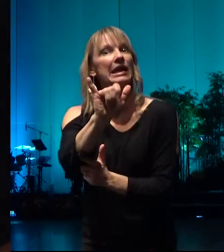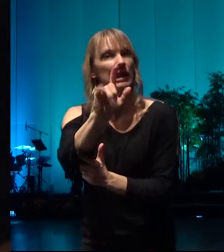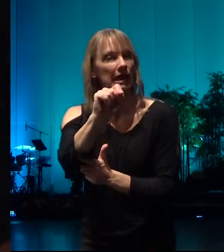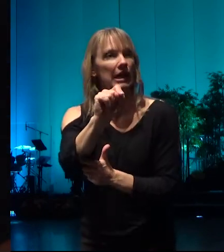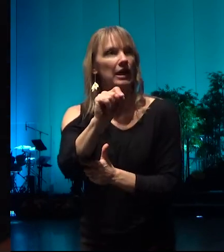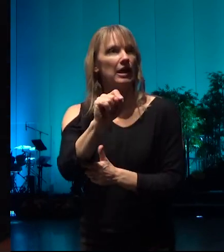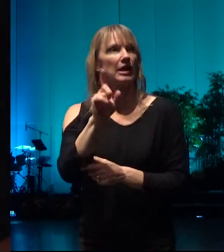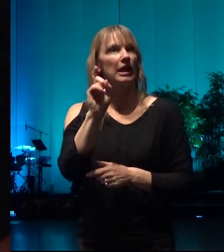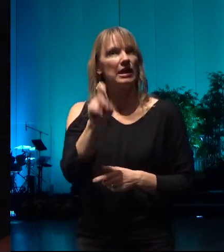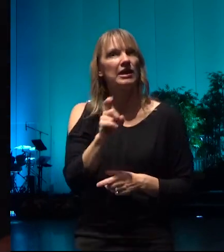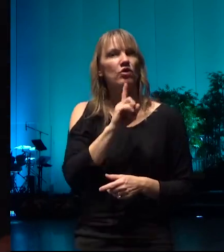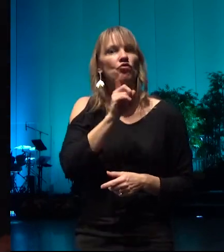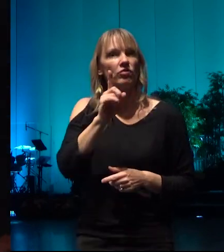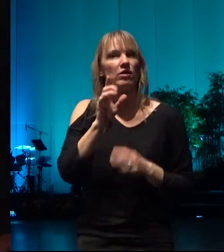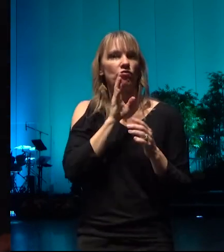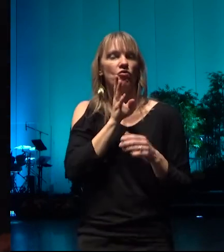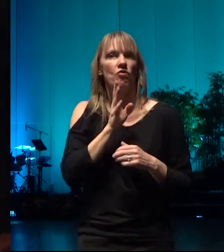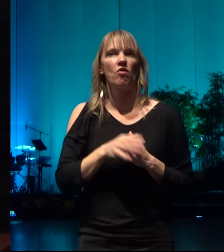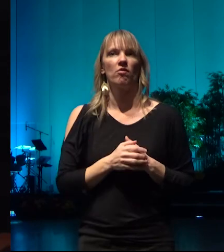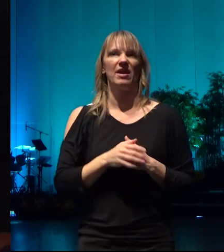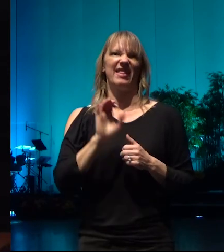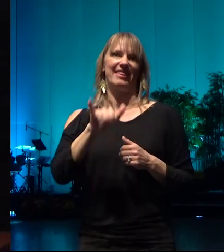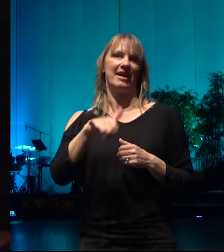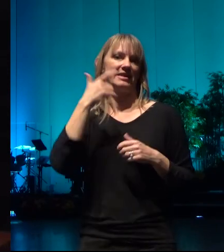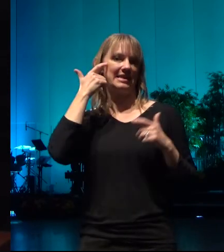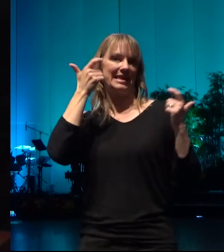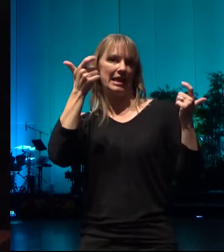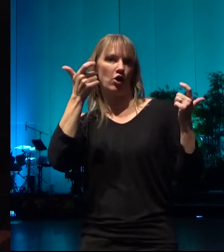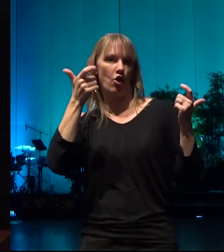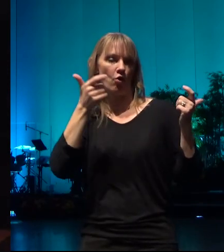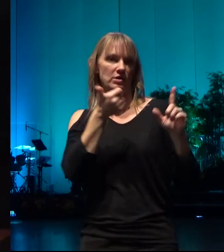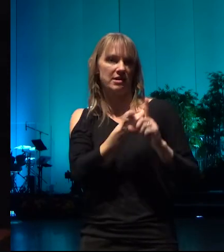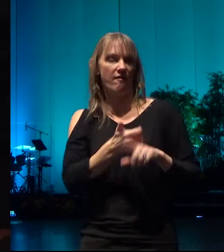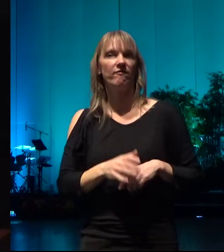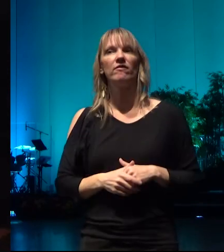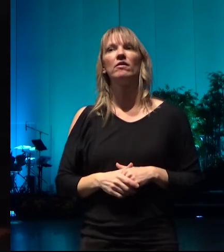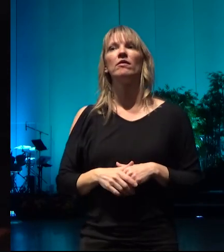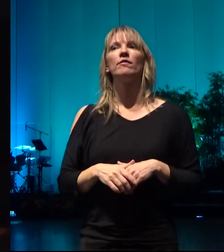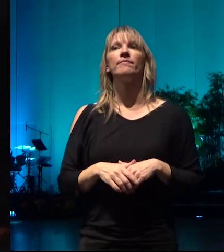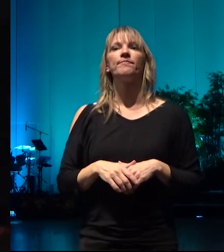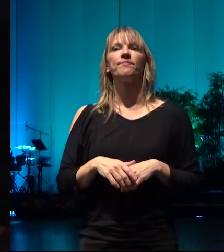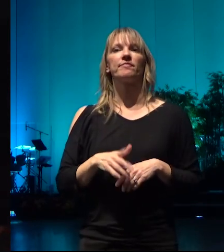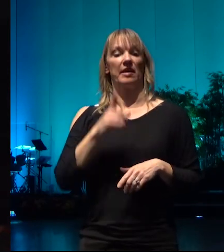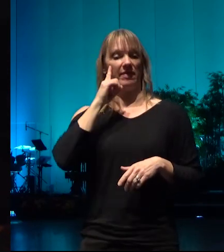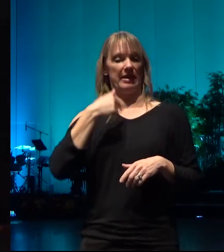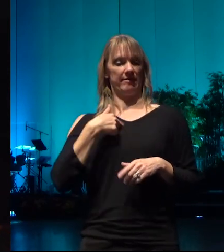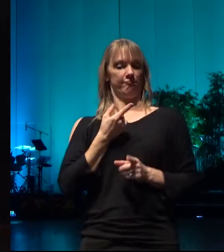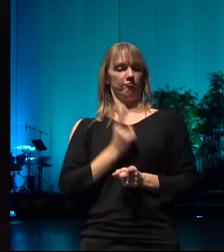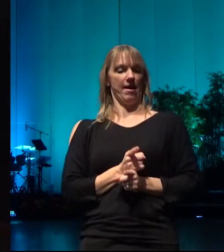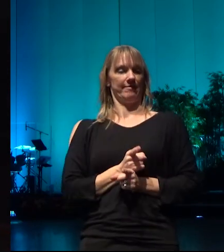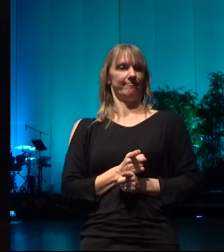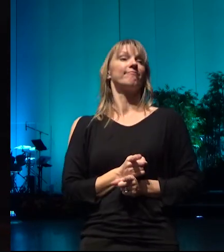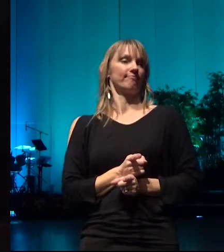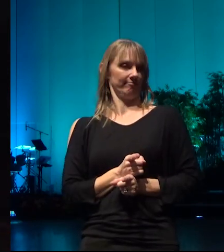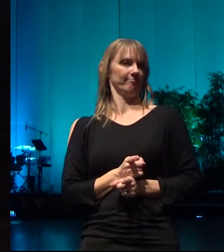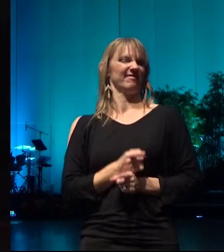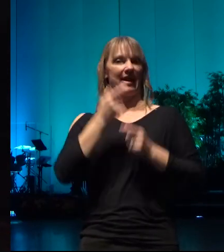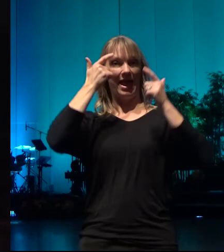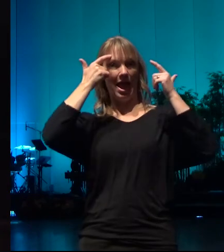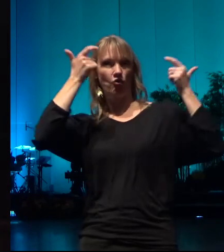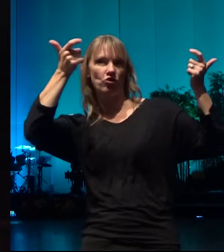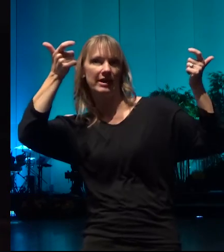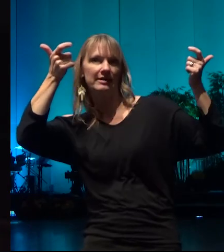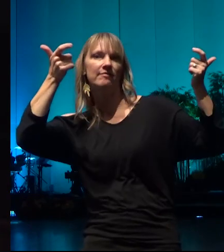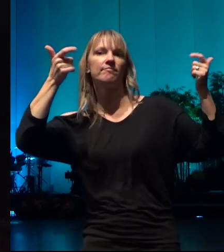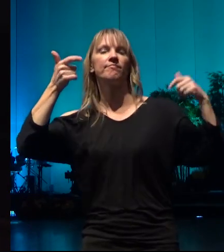talk. That's the ego self. That's the part of us that thinks that we're right, that can be